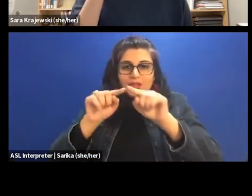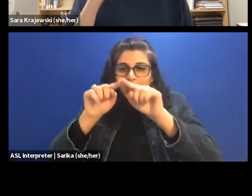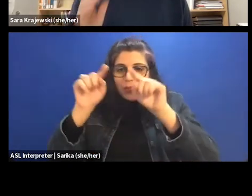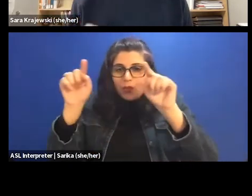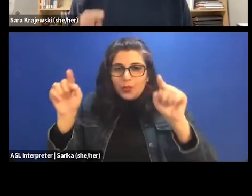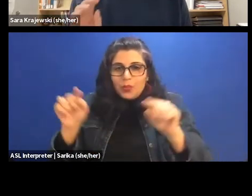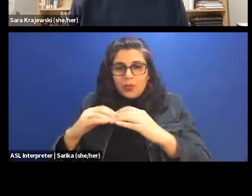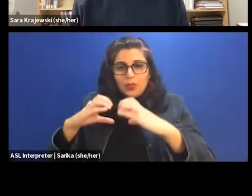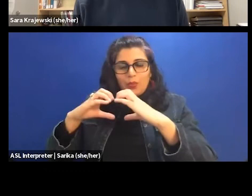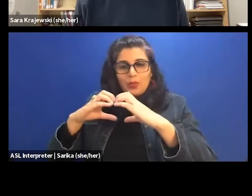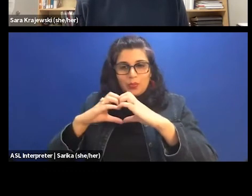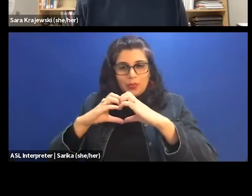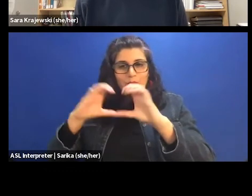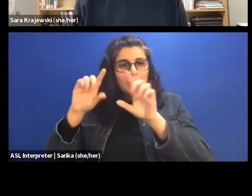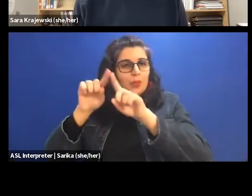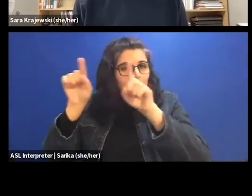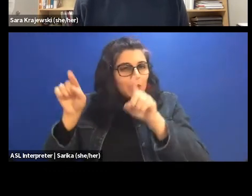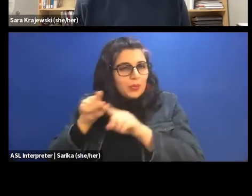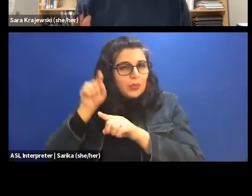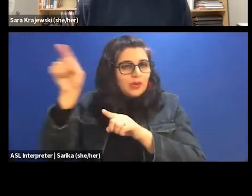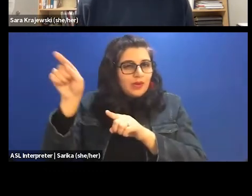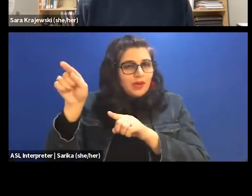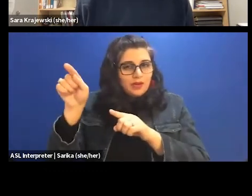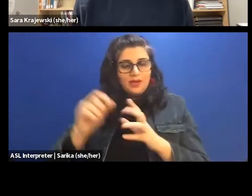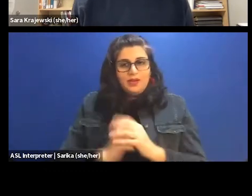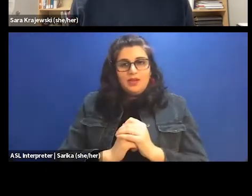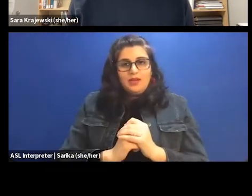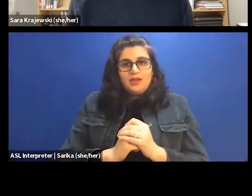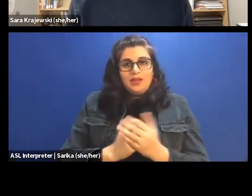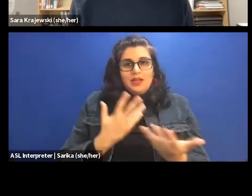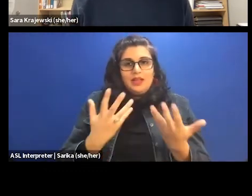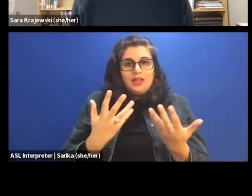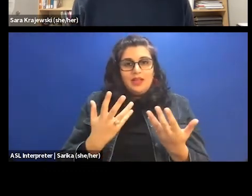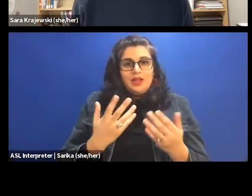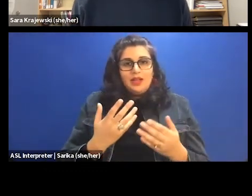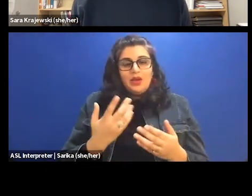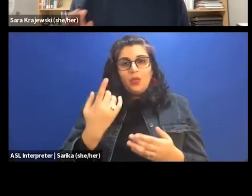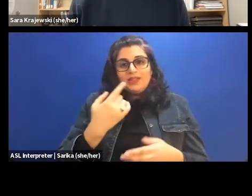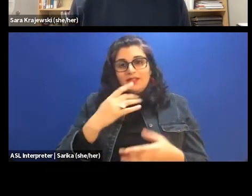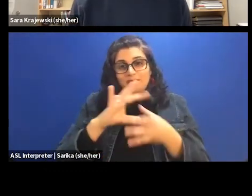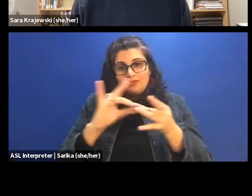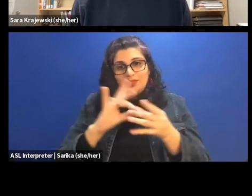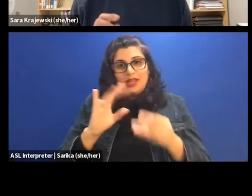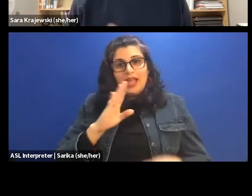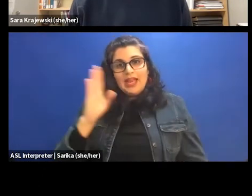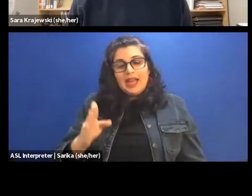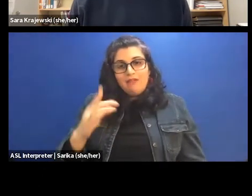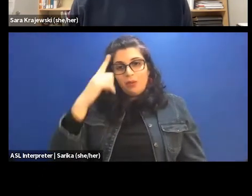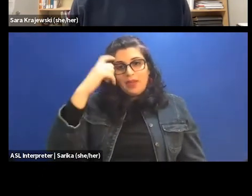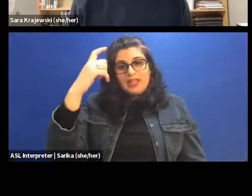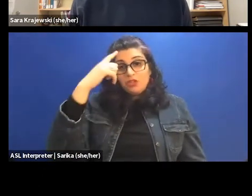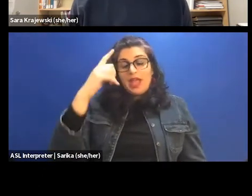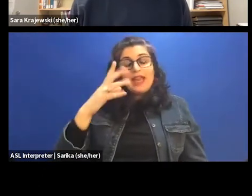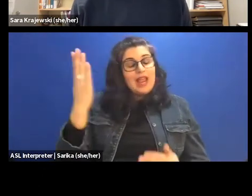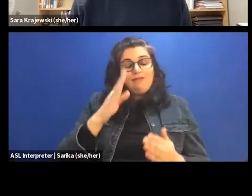print. And certainly this piece can attest to what Kahlo once famously said, "I never paint dreams or